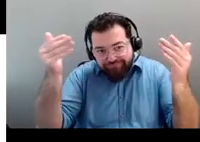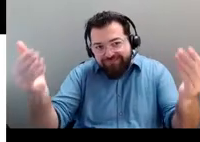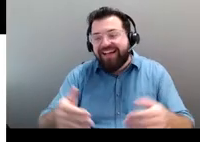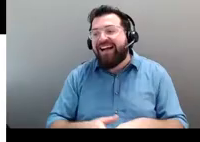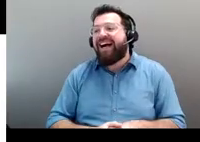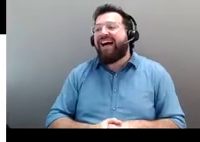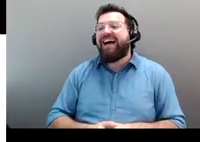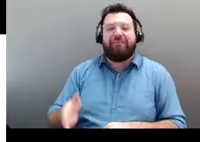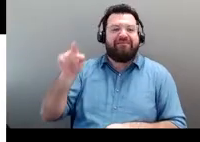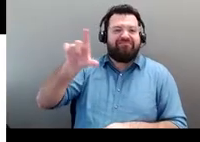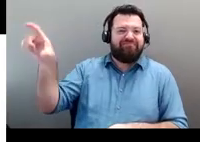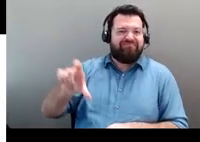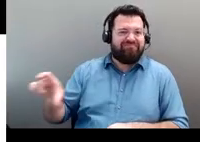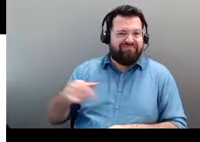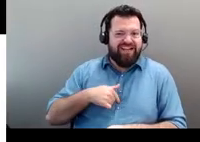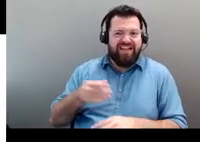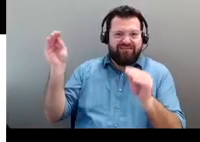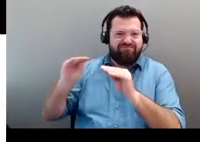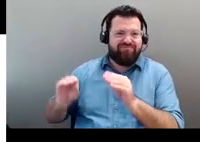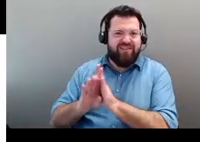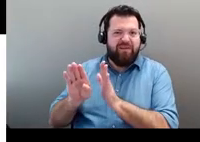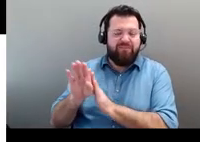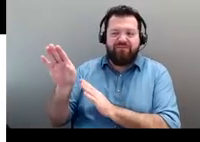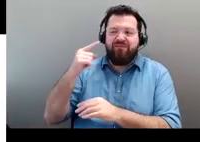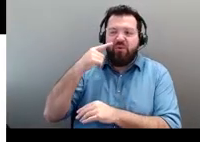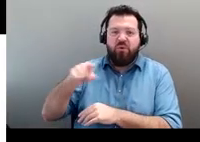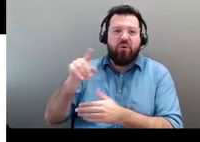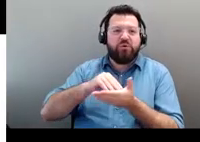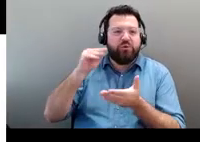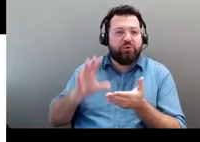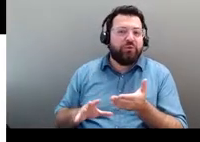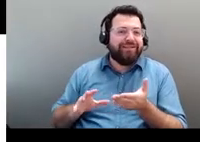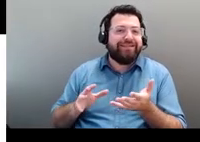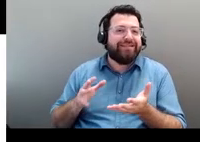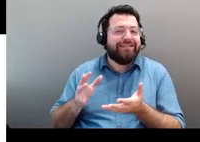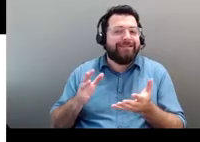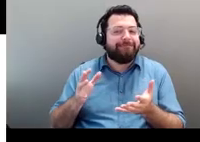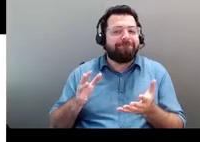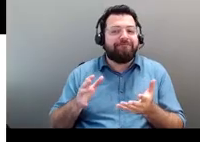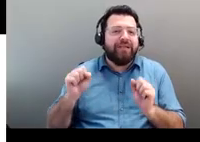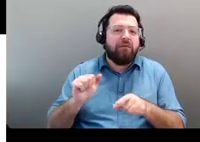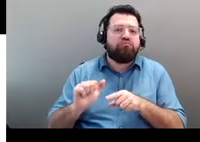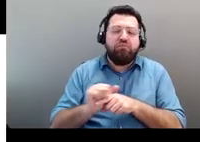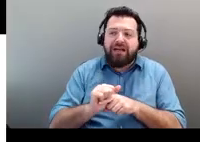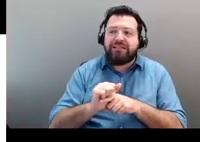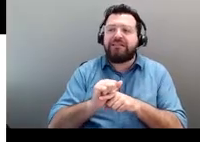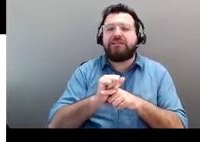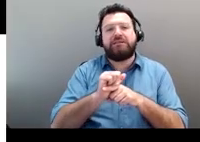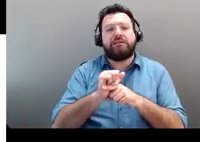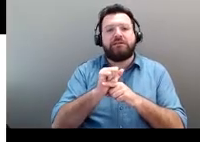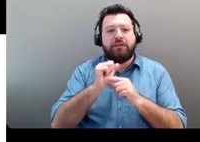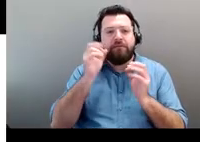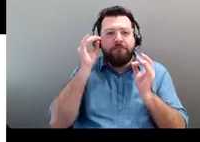Here's a framework that I put together for students um, to practice again cognition.